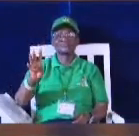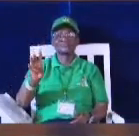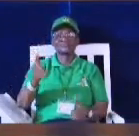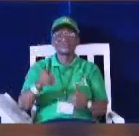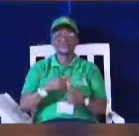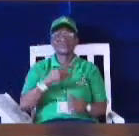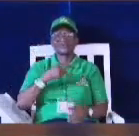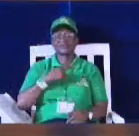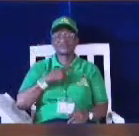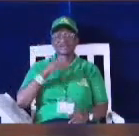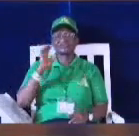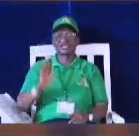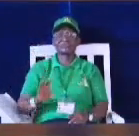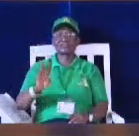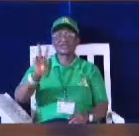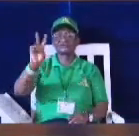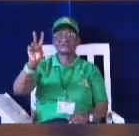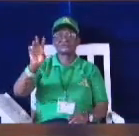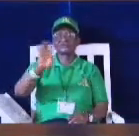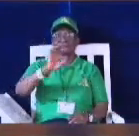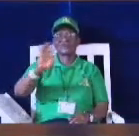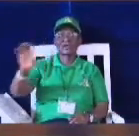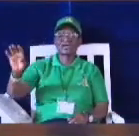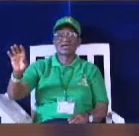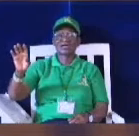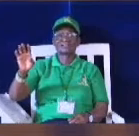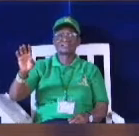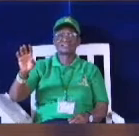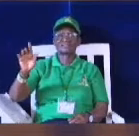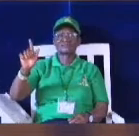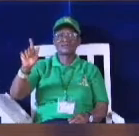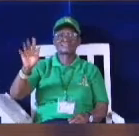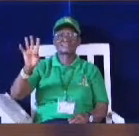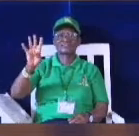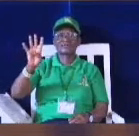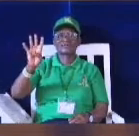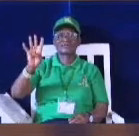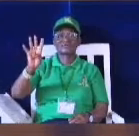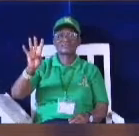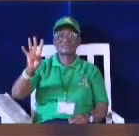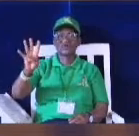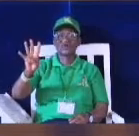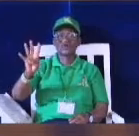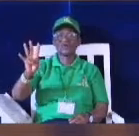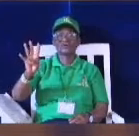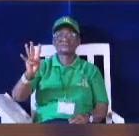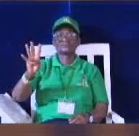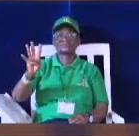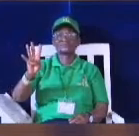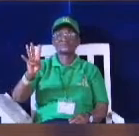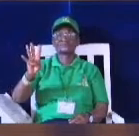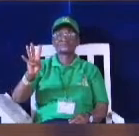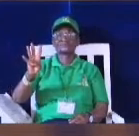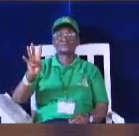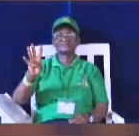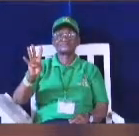24. 1 Peter chapter 2, verse 24.